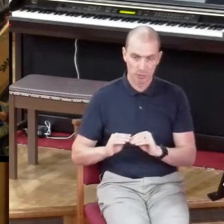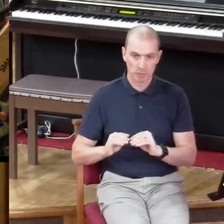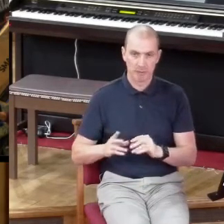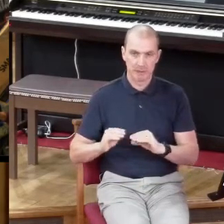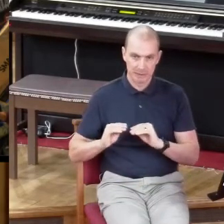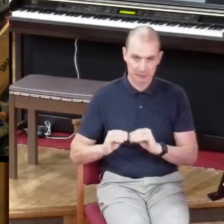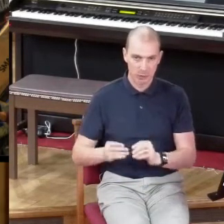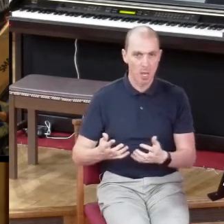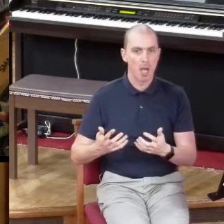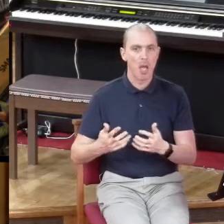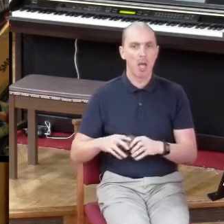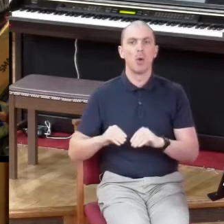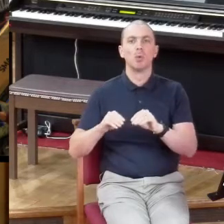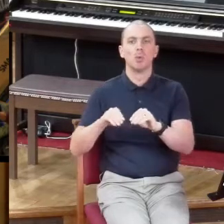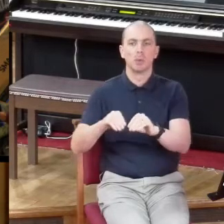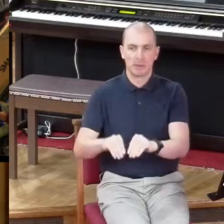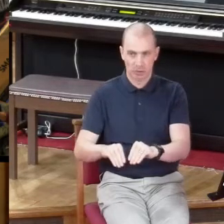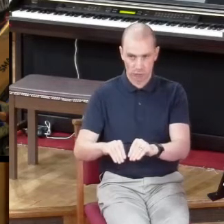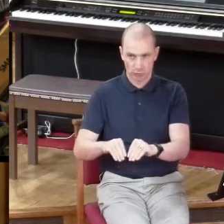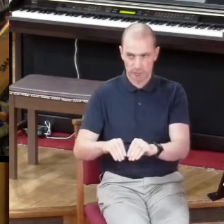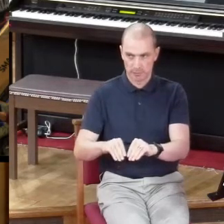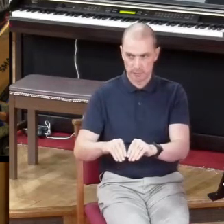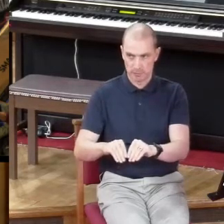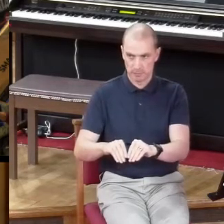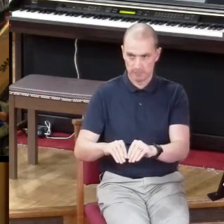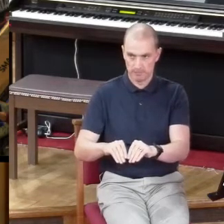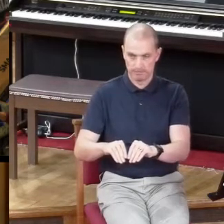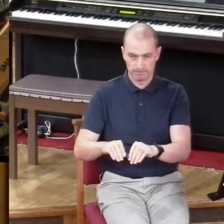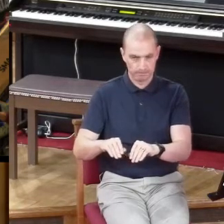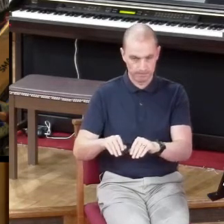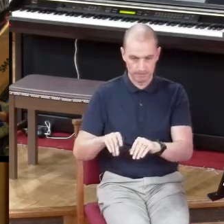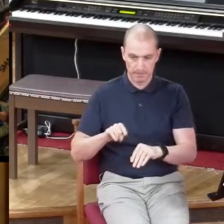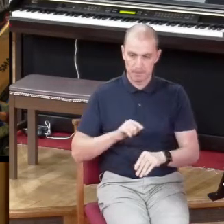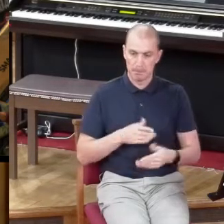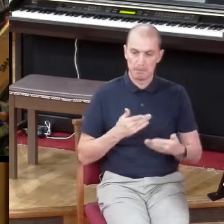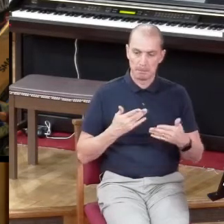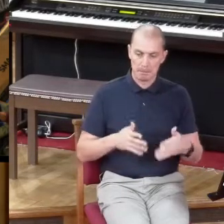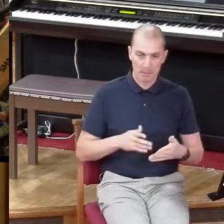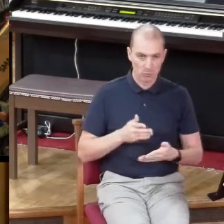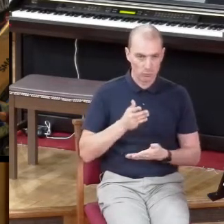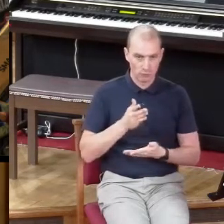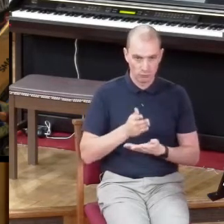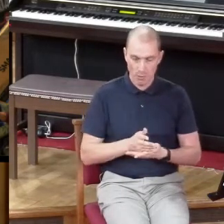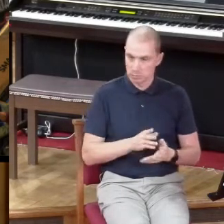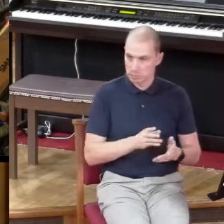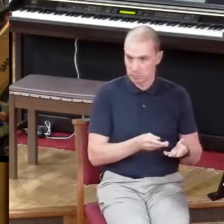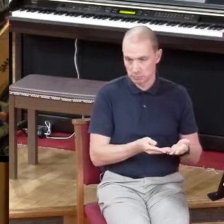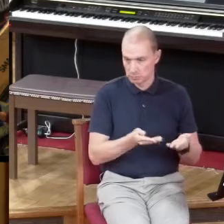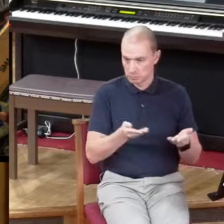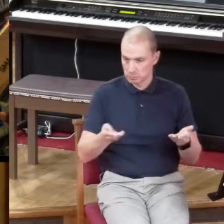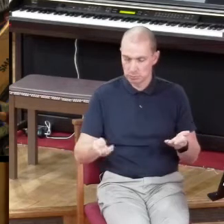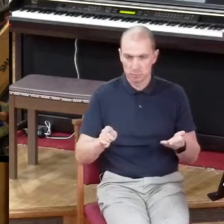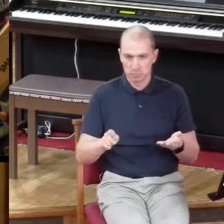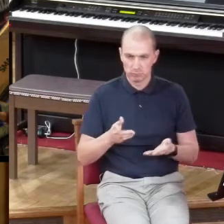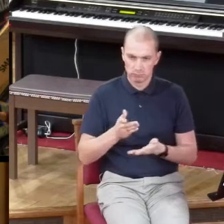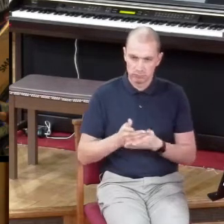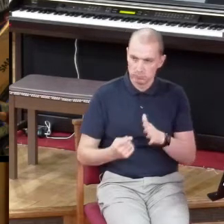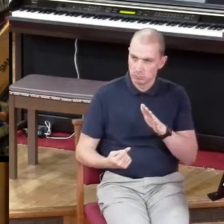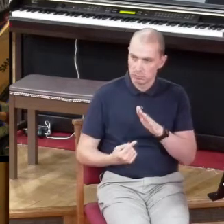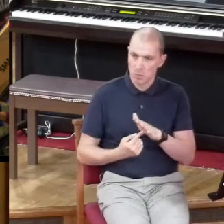to go to others. But it is something entrusted, it's something precious, it's something of vital importance. It's